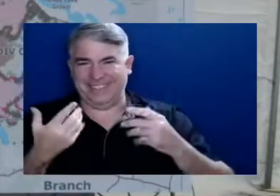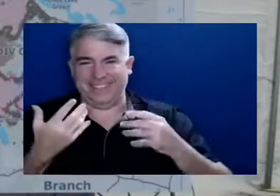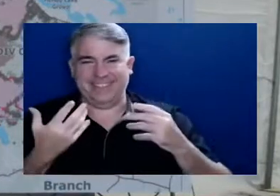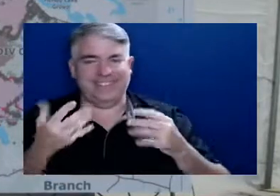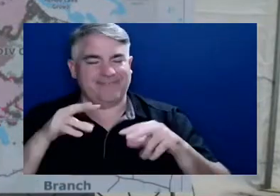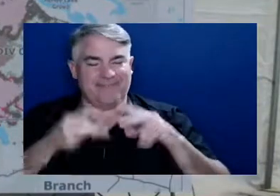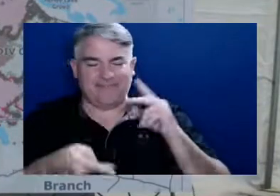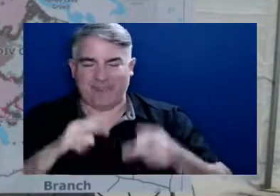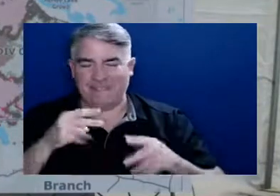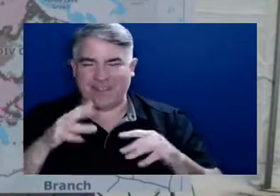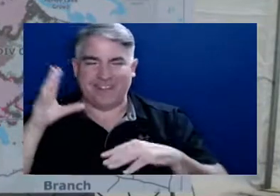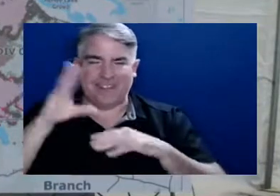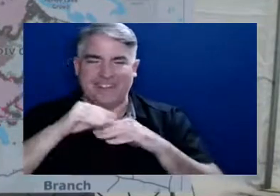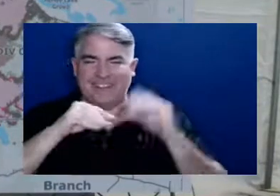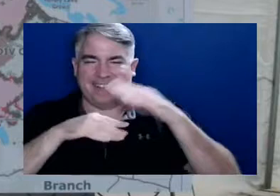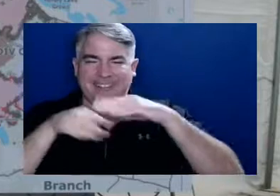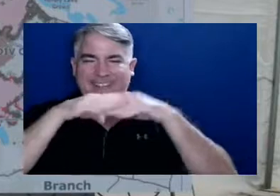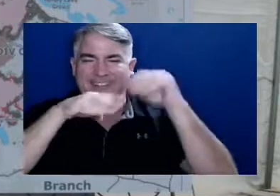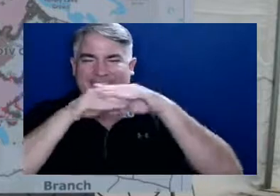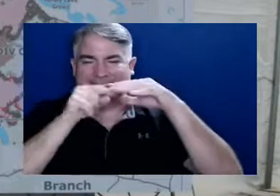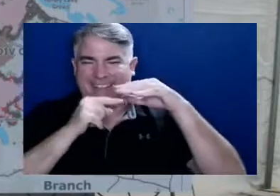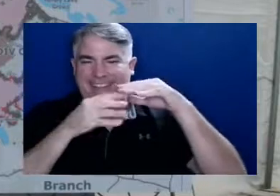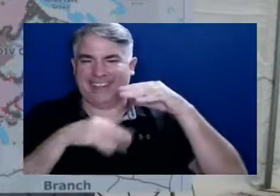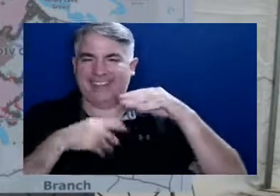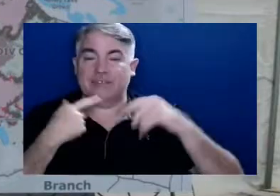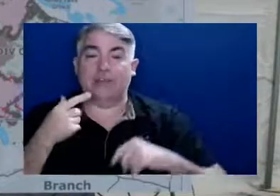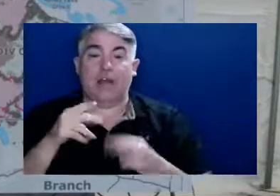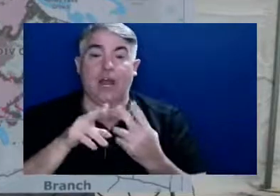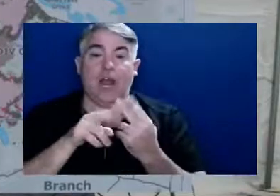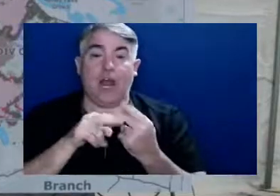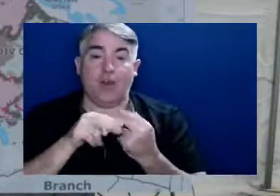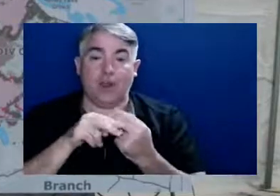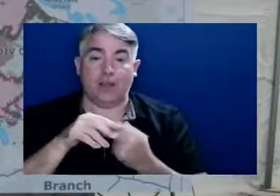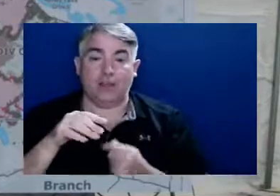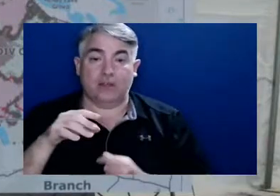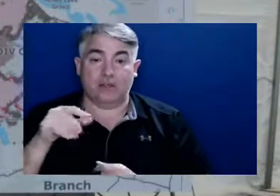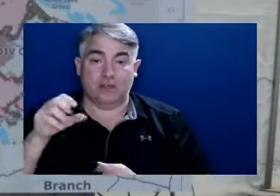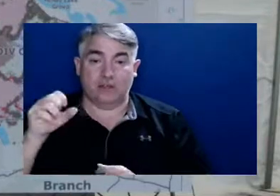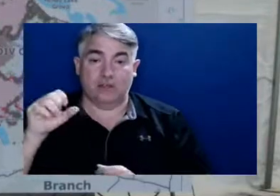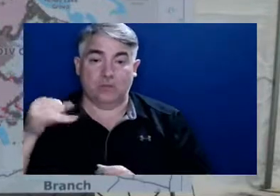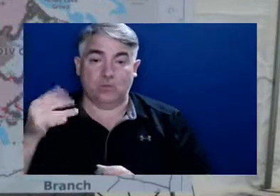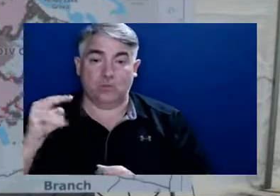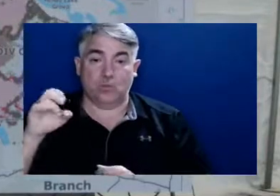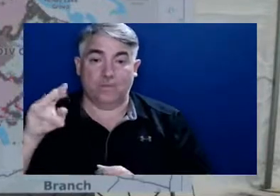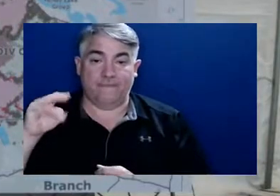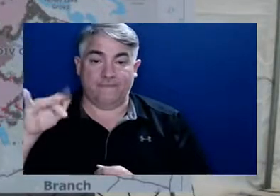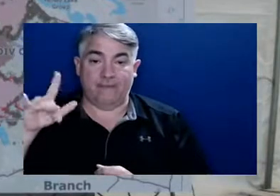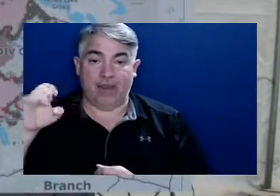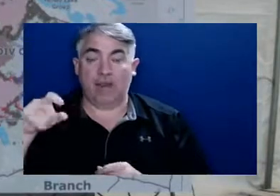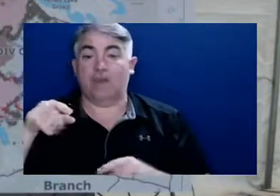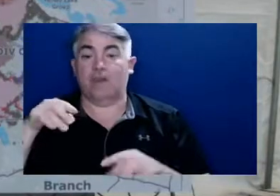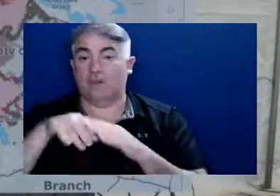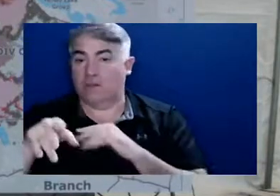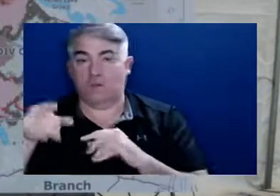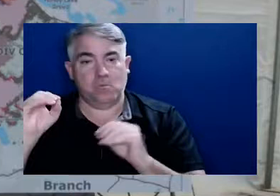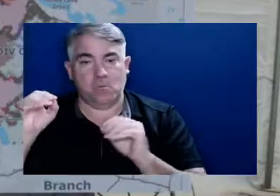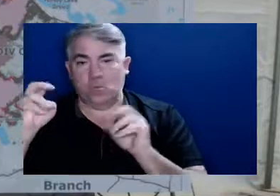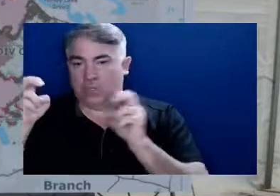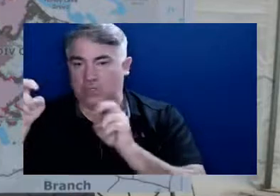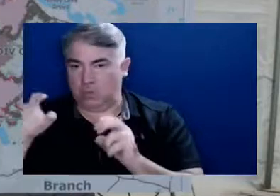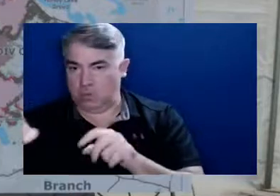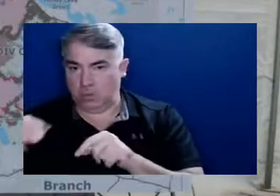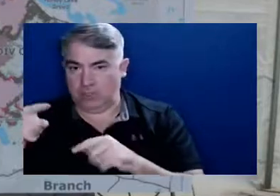Susanville. We have no issues on there at all for the last week and a half. Moving down into the Janesville area, it's looking very, very